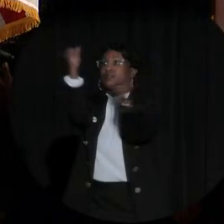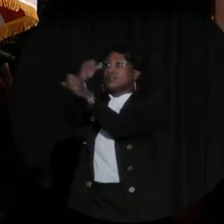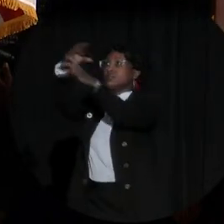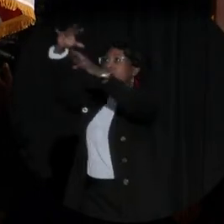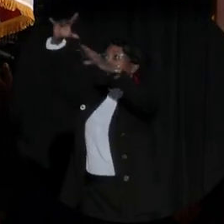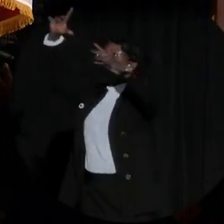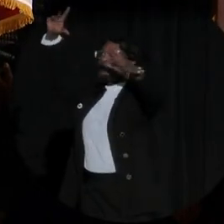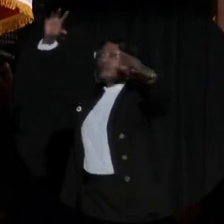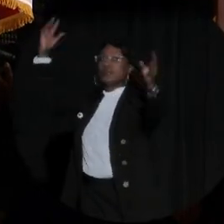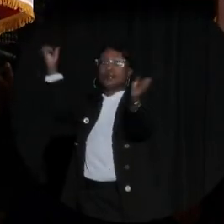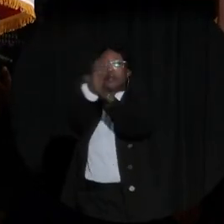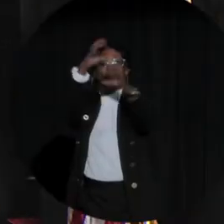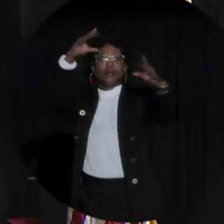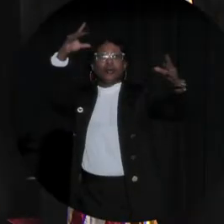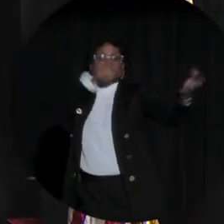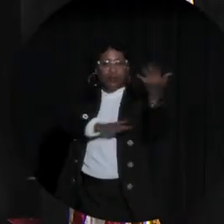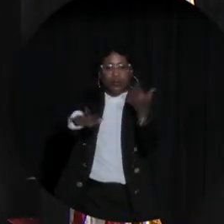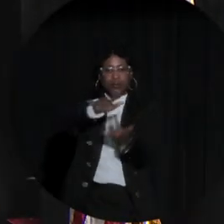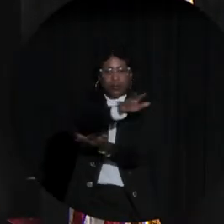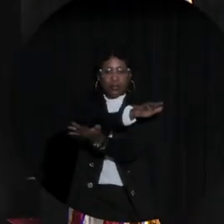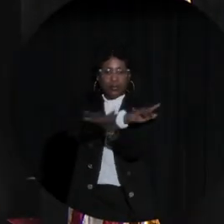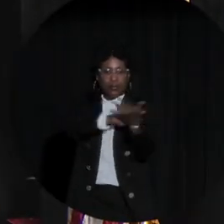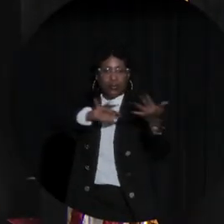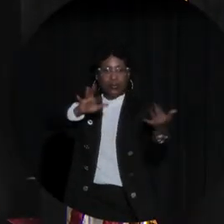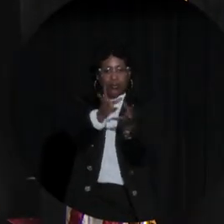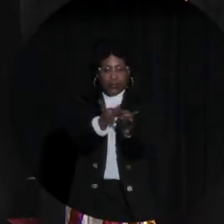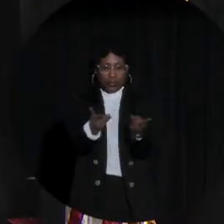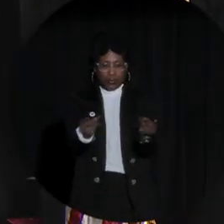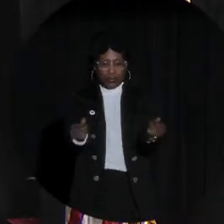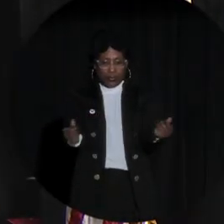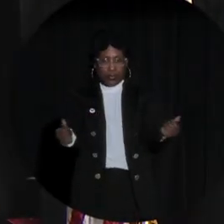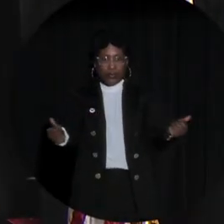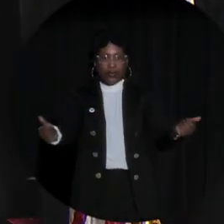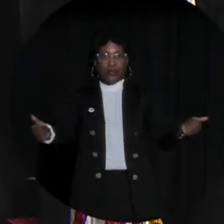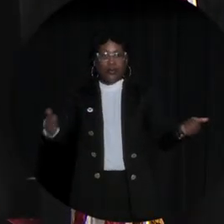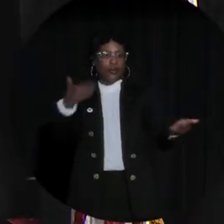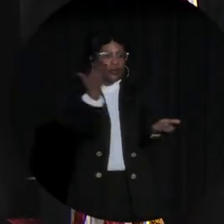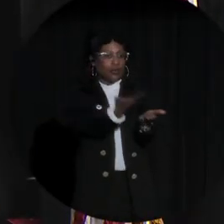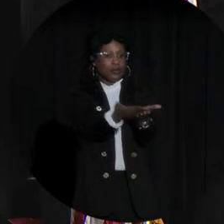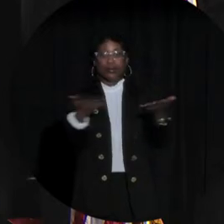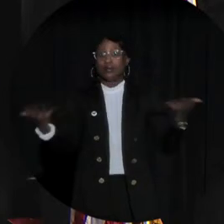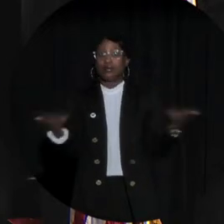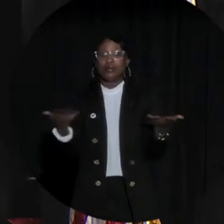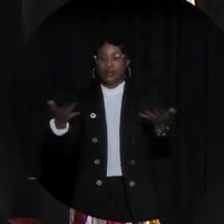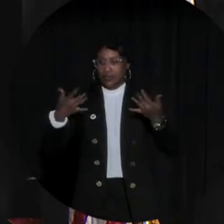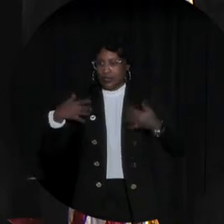in air, gave proof through the